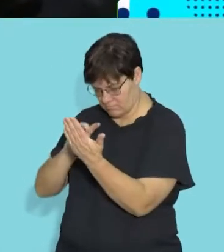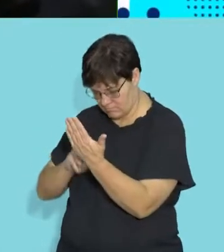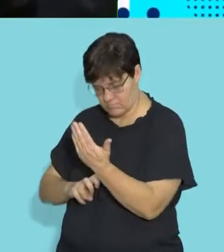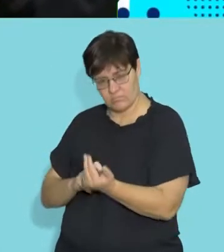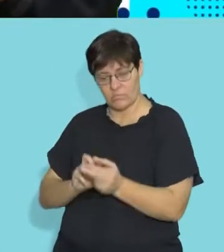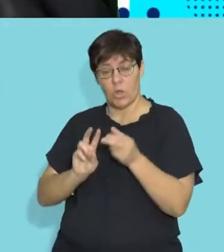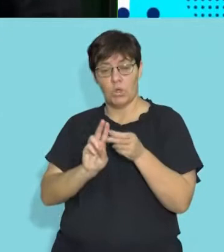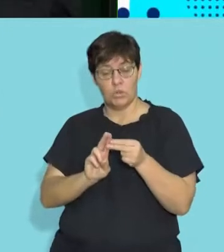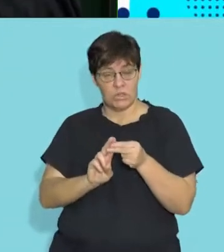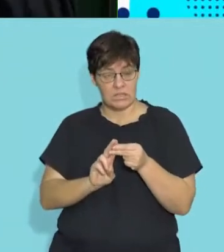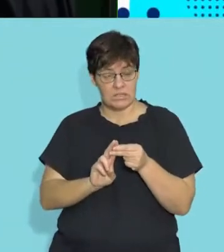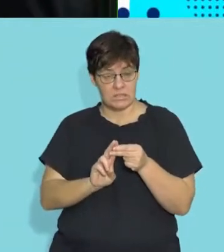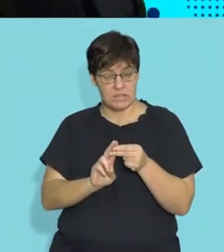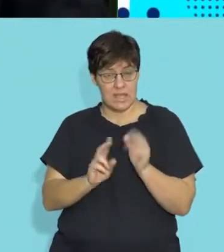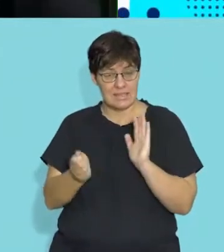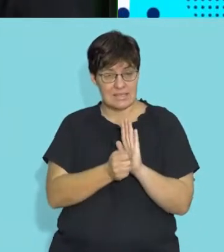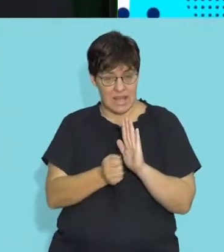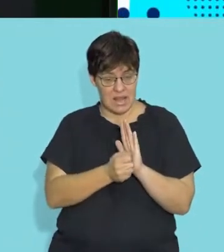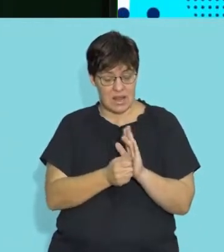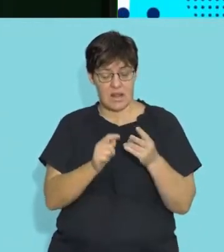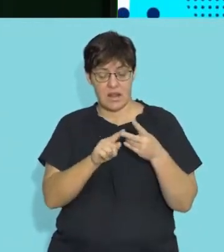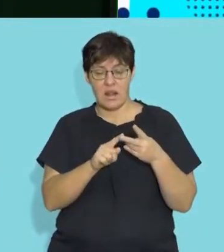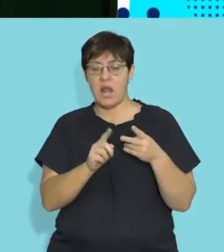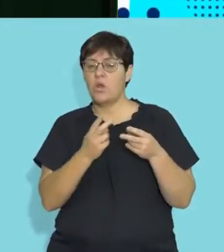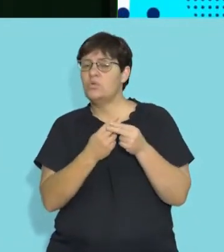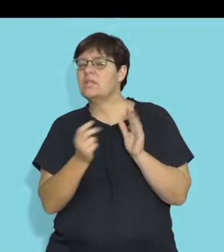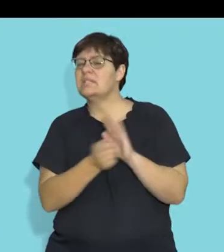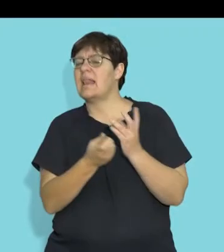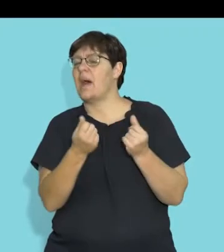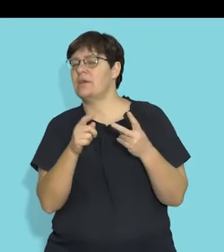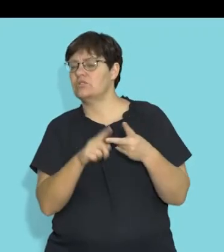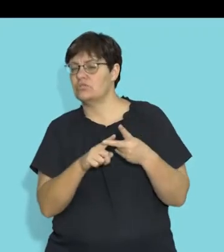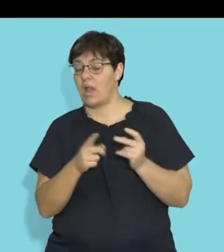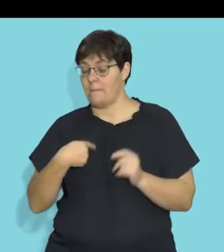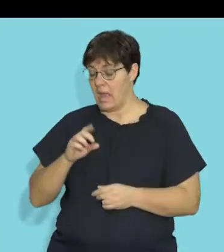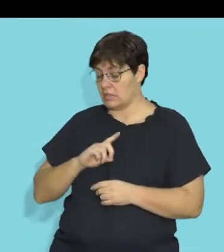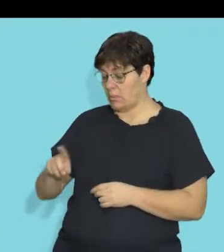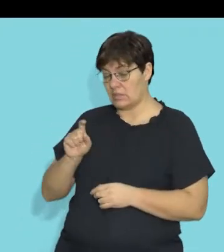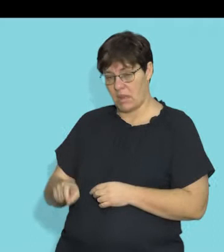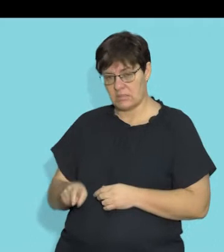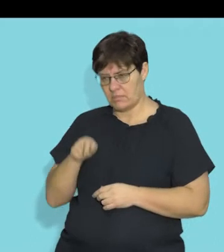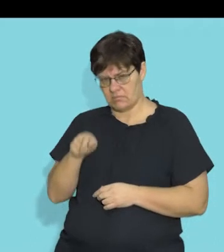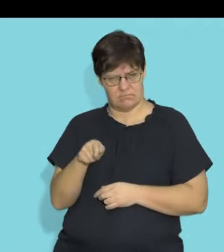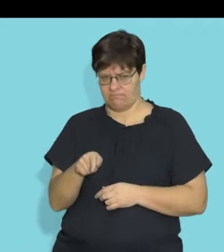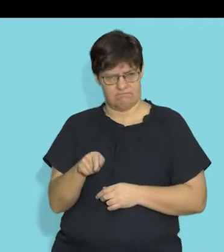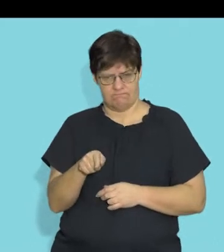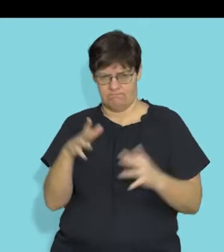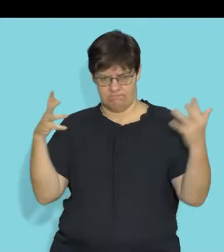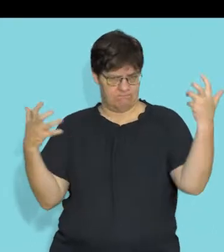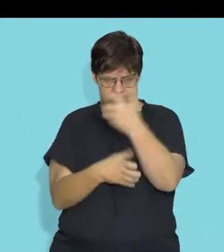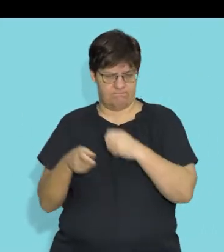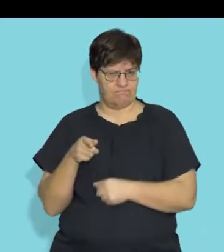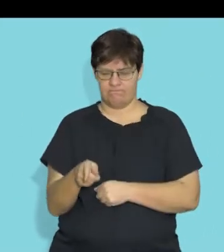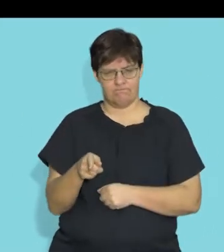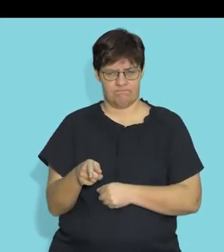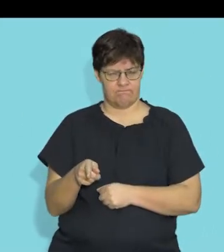sold it for, and the amount that I should deposit. Clearly you can see here that the deposit of my sales revenue